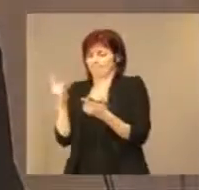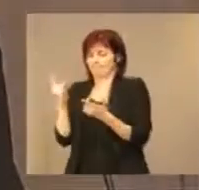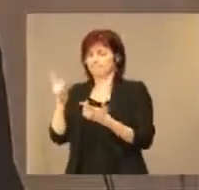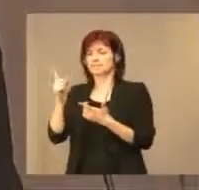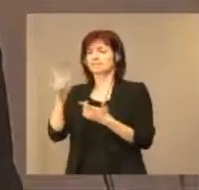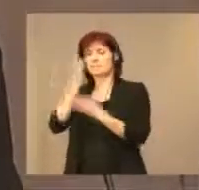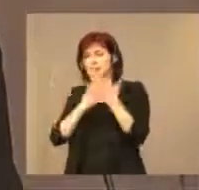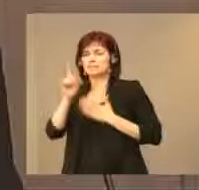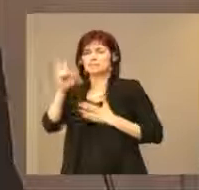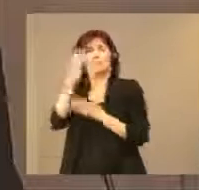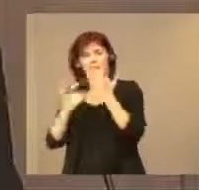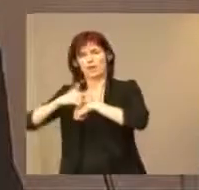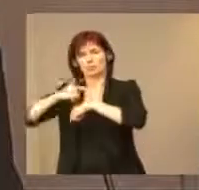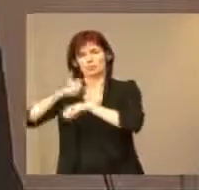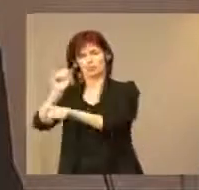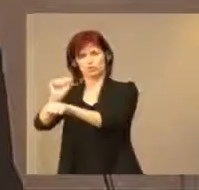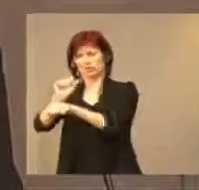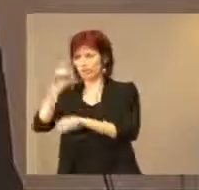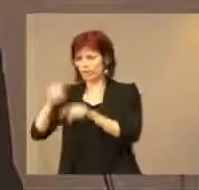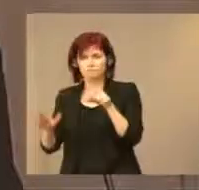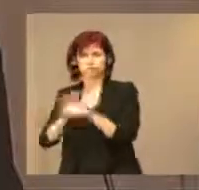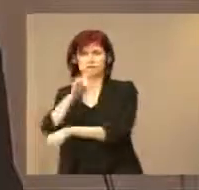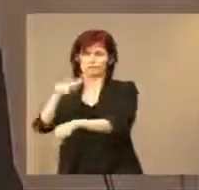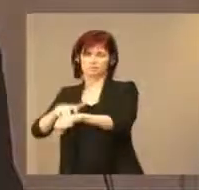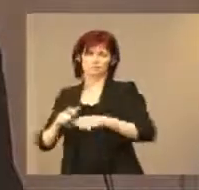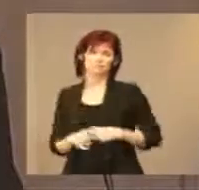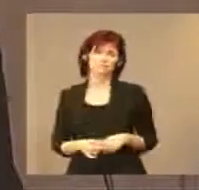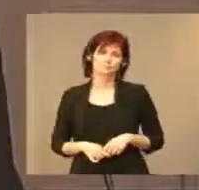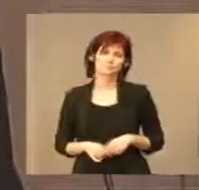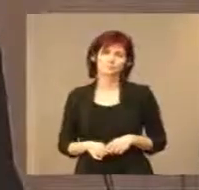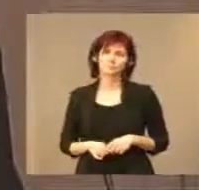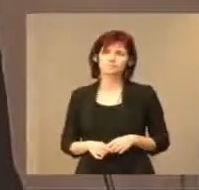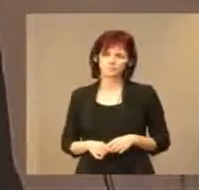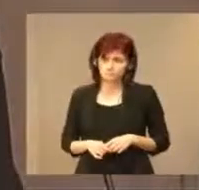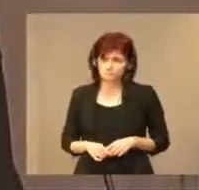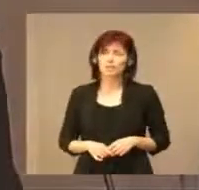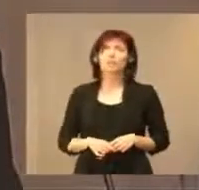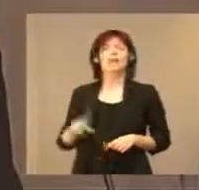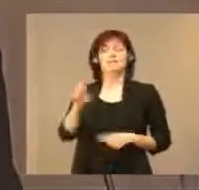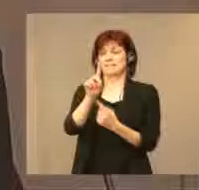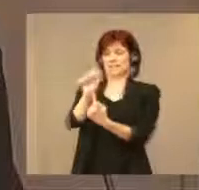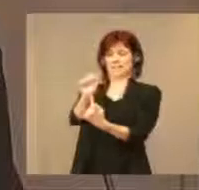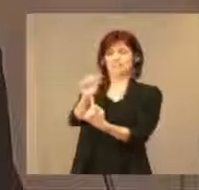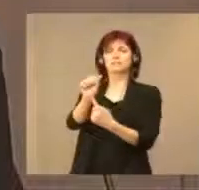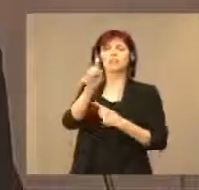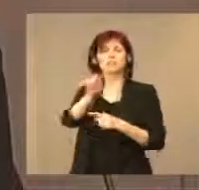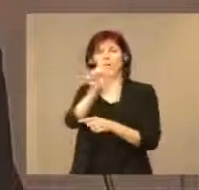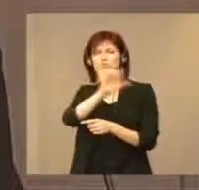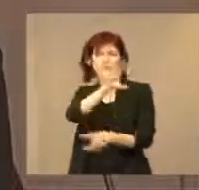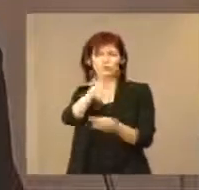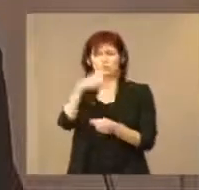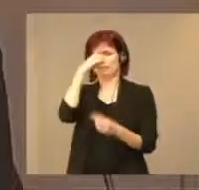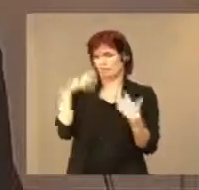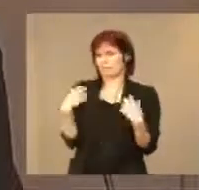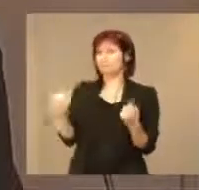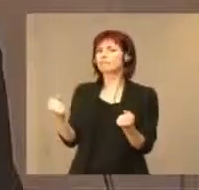Lastly, the current definition of disabilities will need to be broader to reflect and consider mental health issues. If we want people to